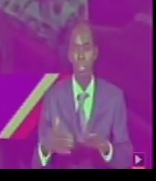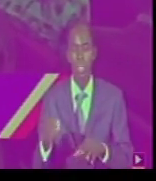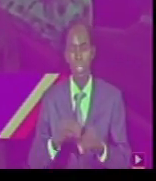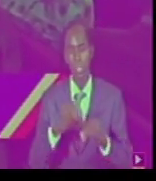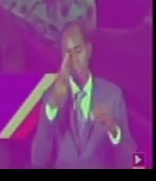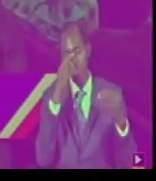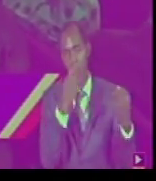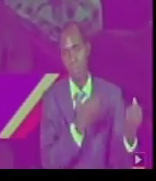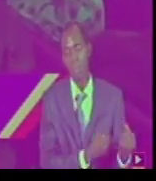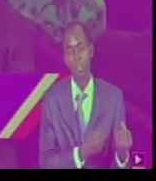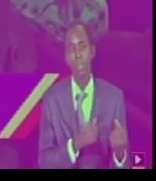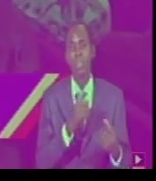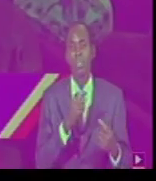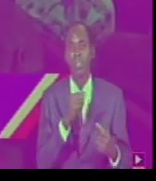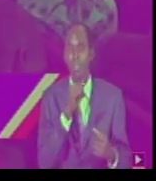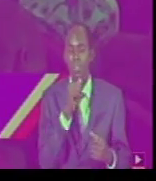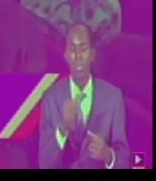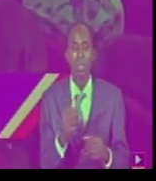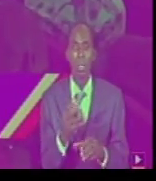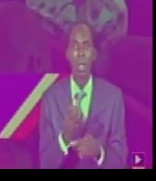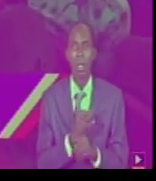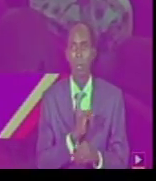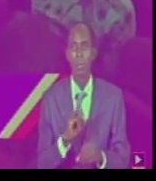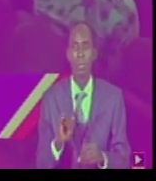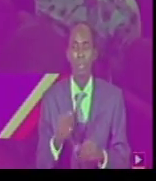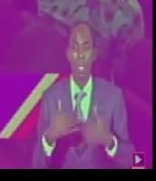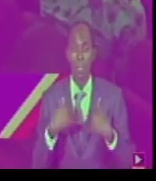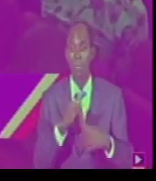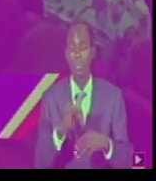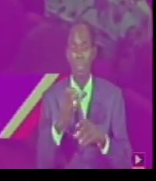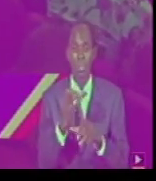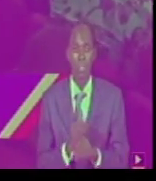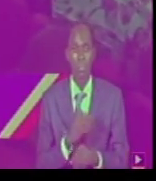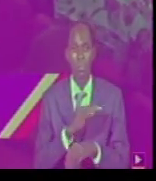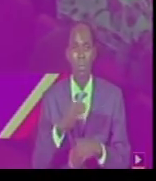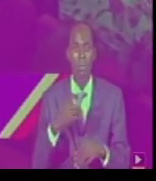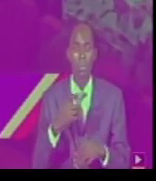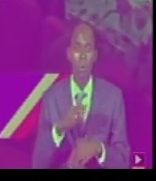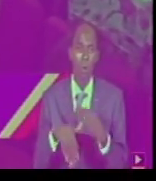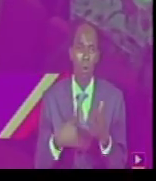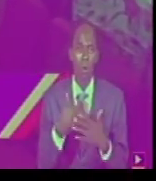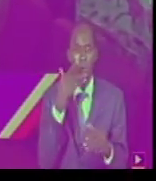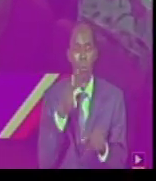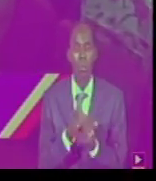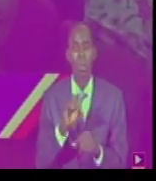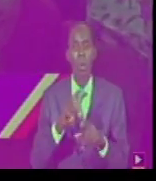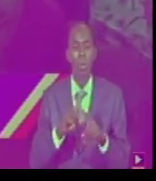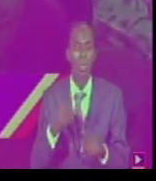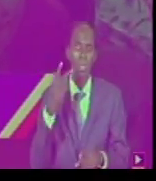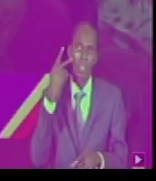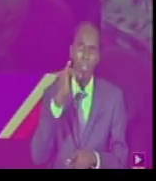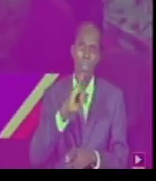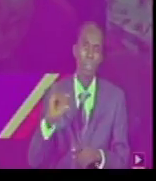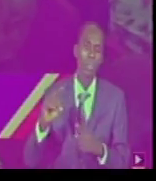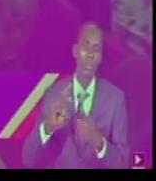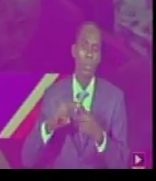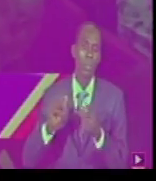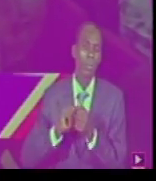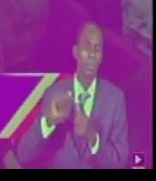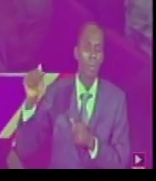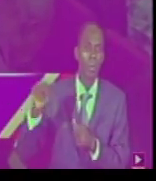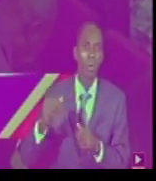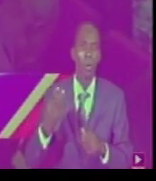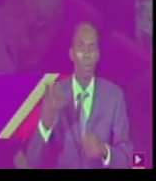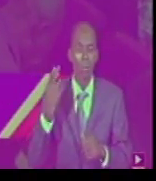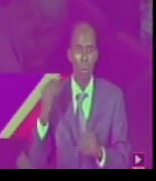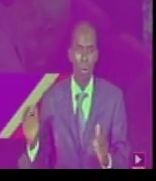the promises, but having seen them afar off, were persuaded of them, and